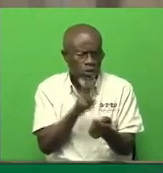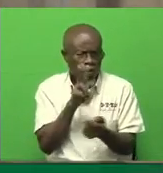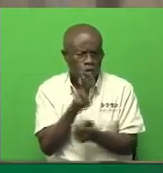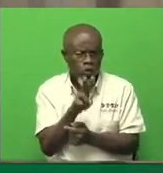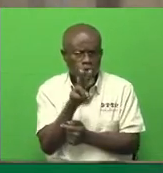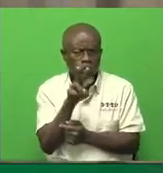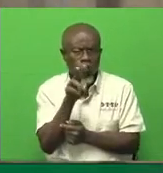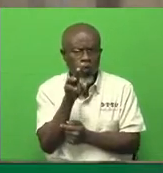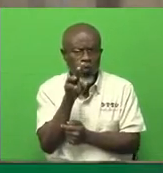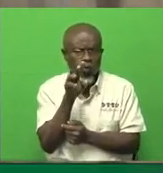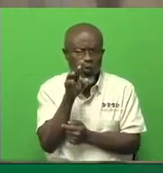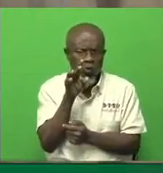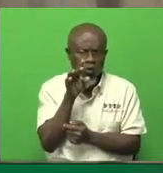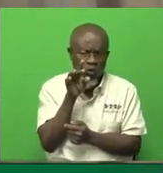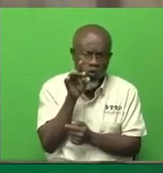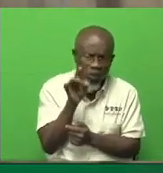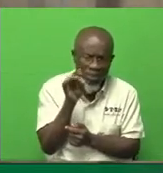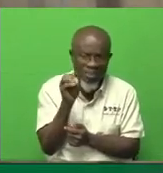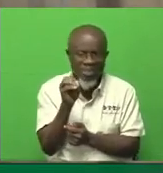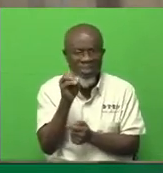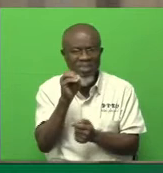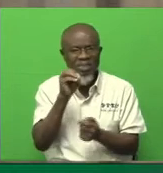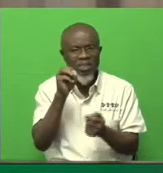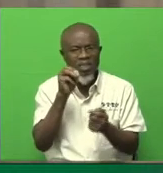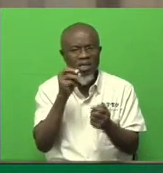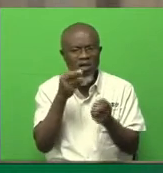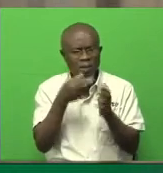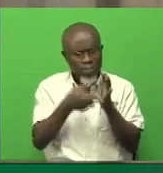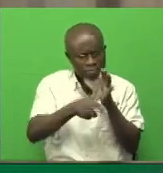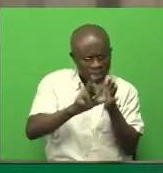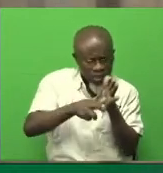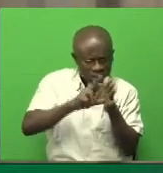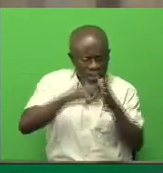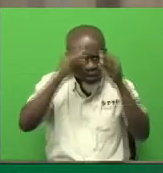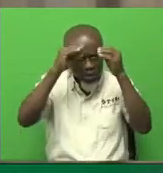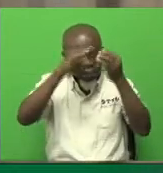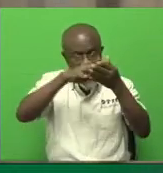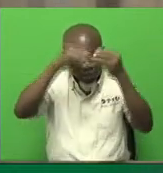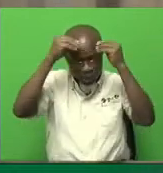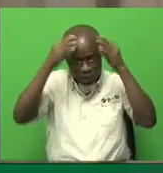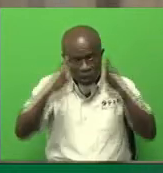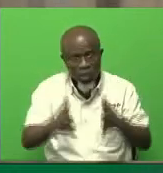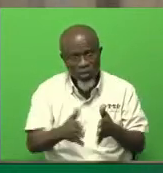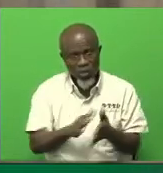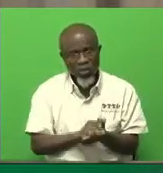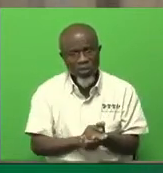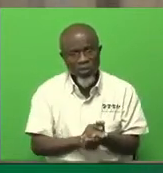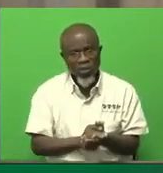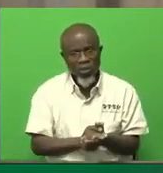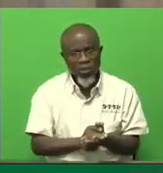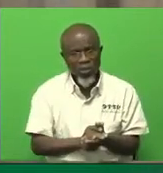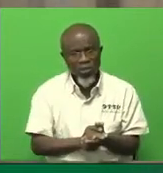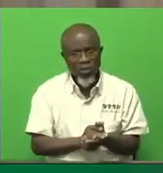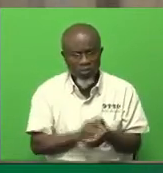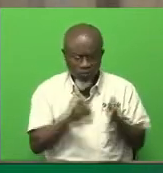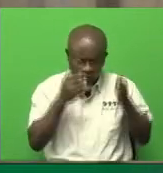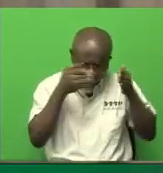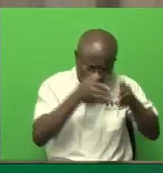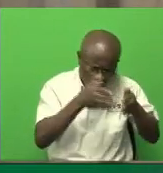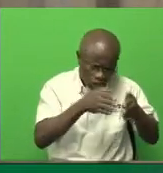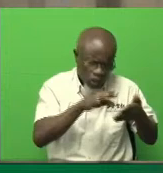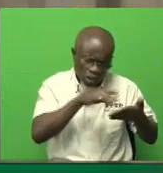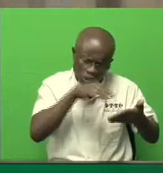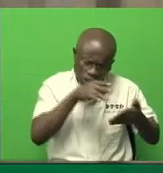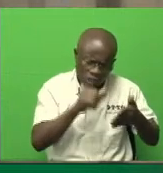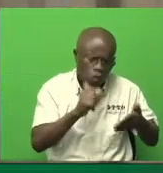who are specifically trained to Target students who are not performing and close to